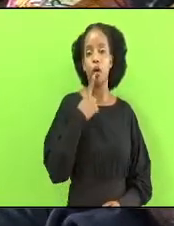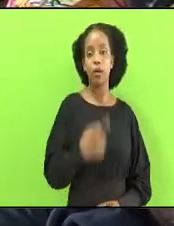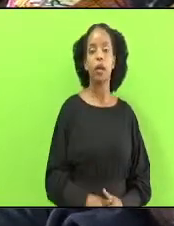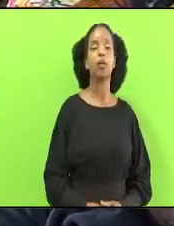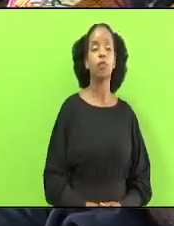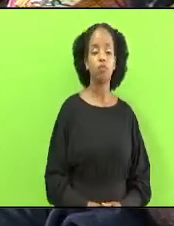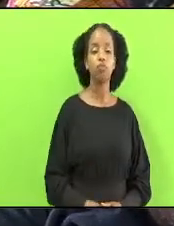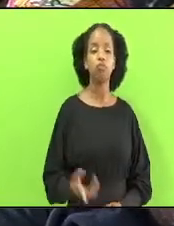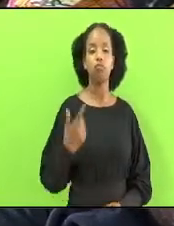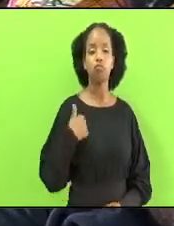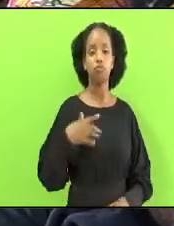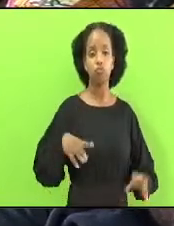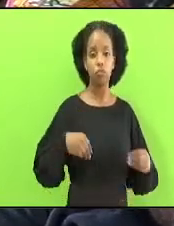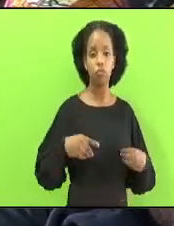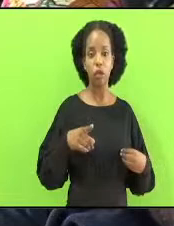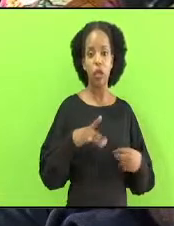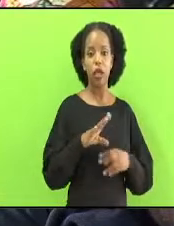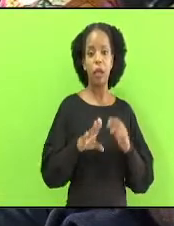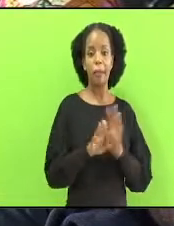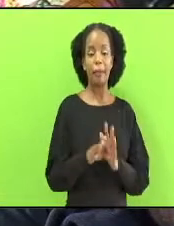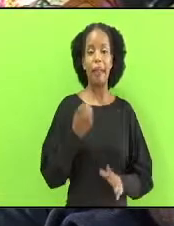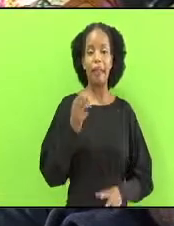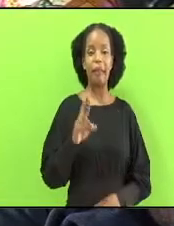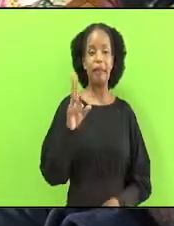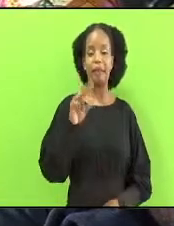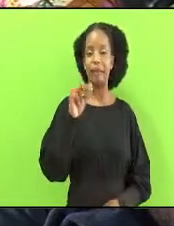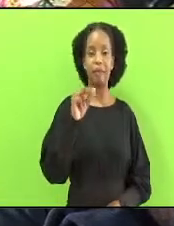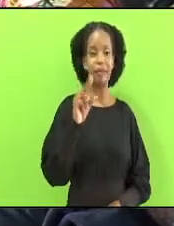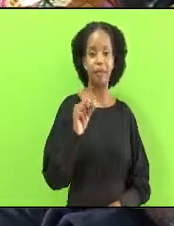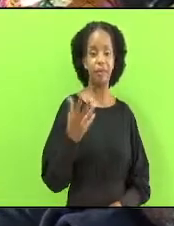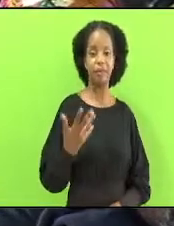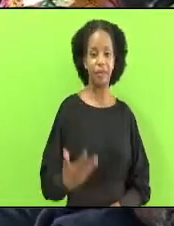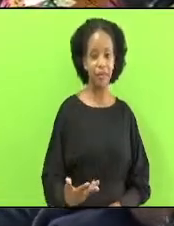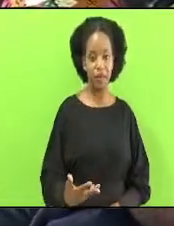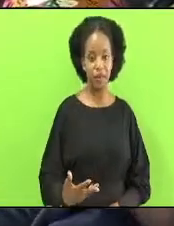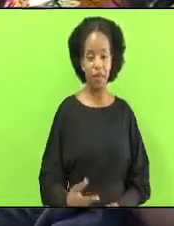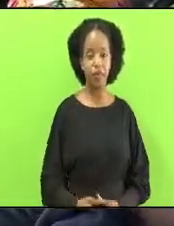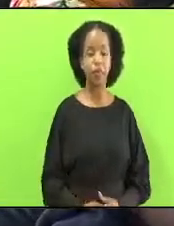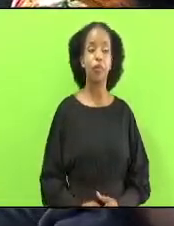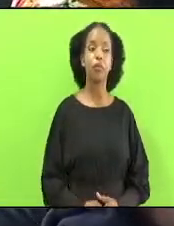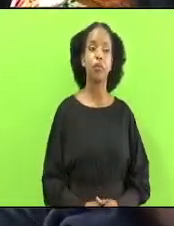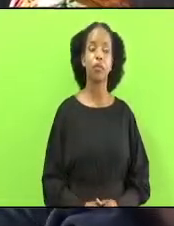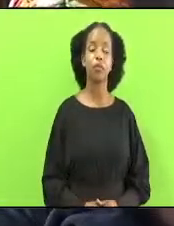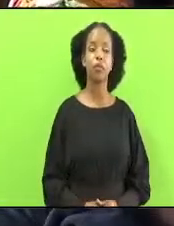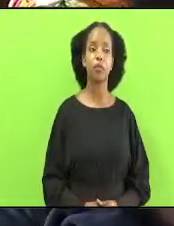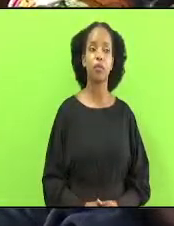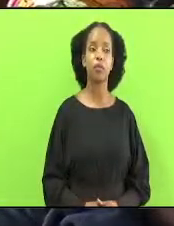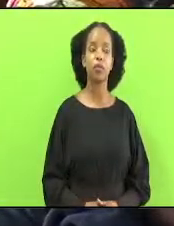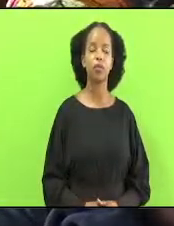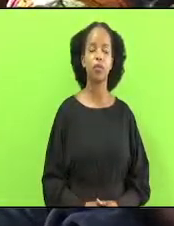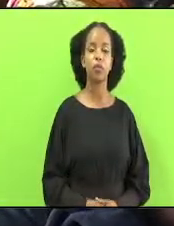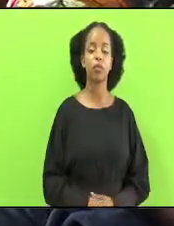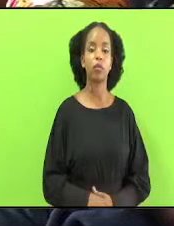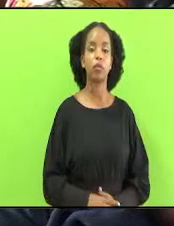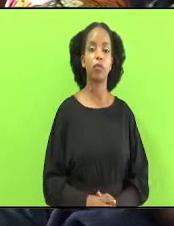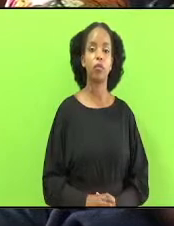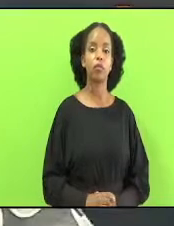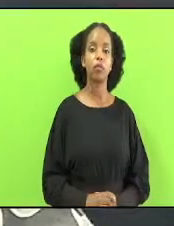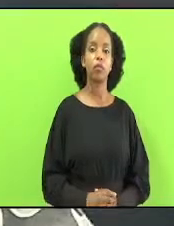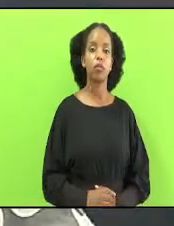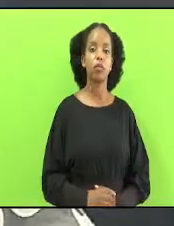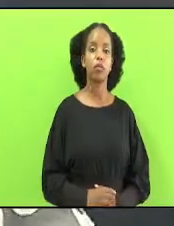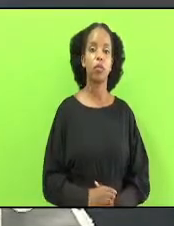or not, the B9 2002. Na mo karolo ya ka ke gore ana ke thega molao